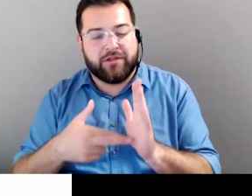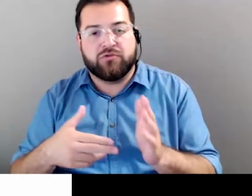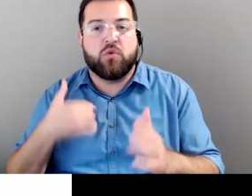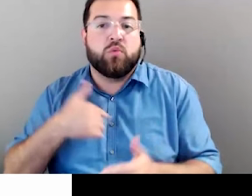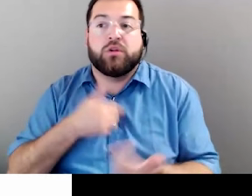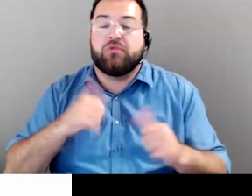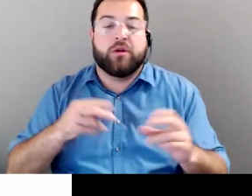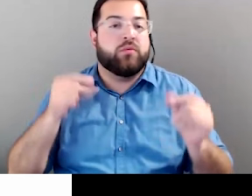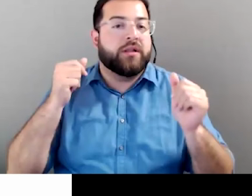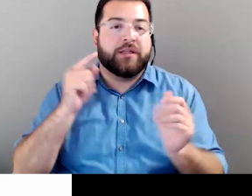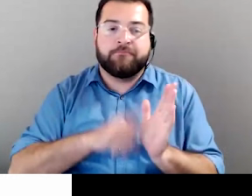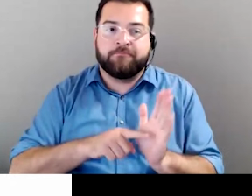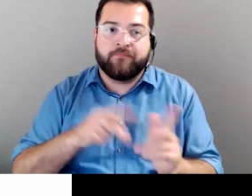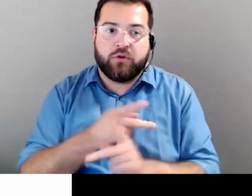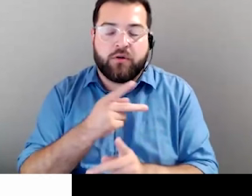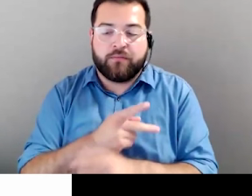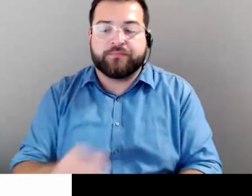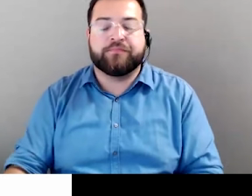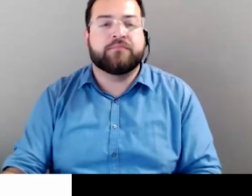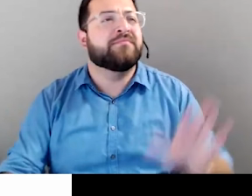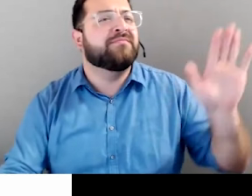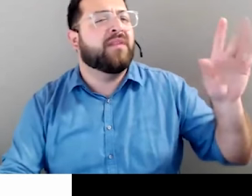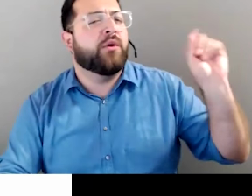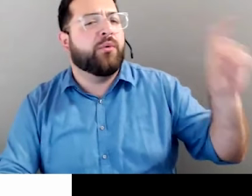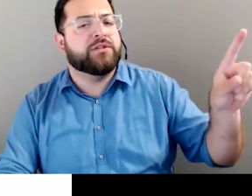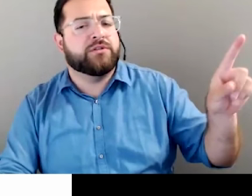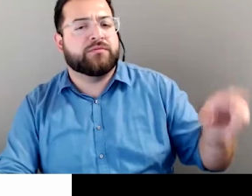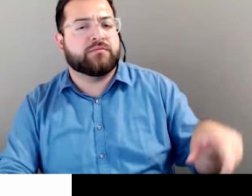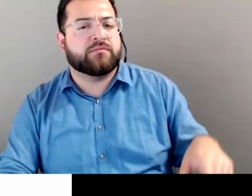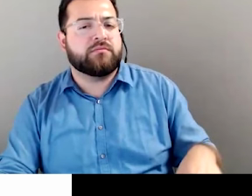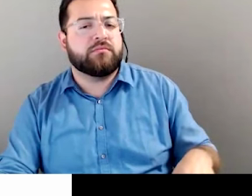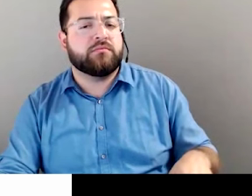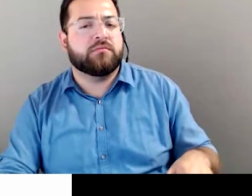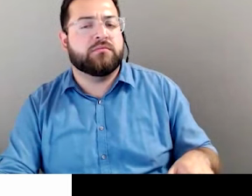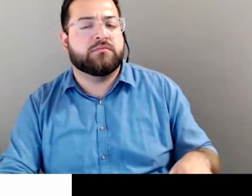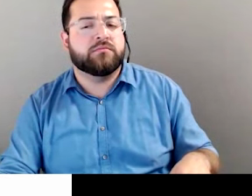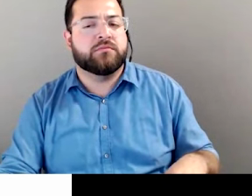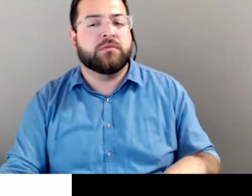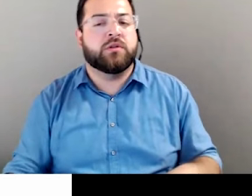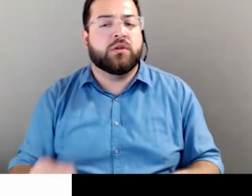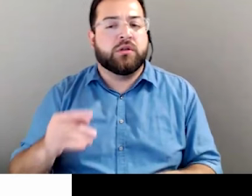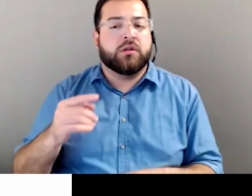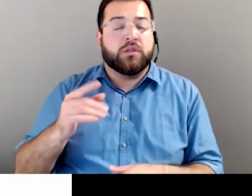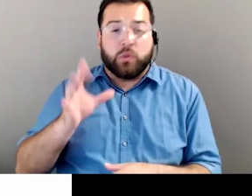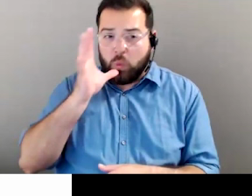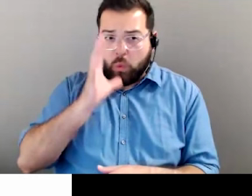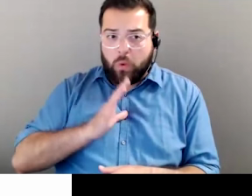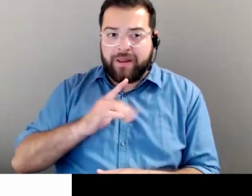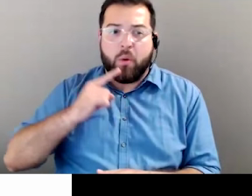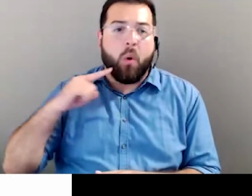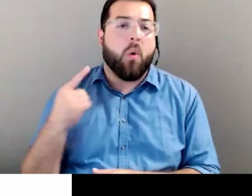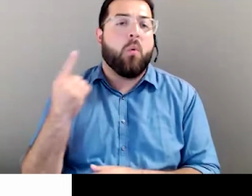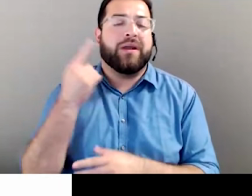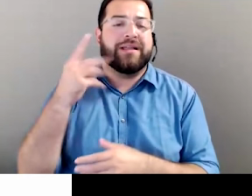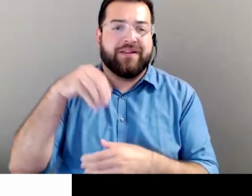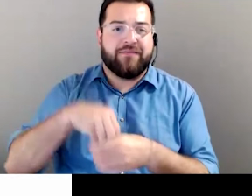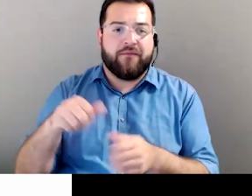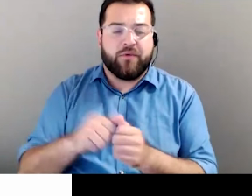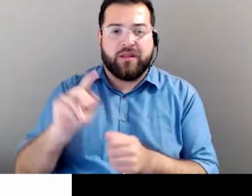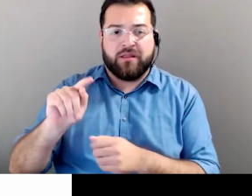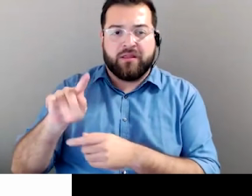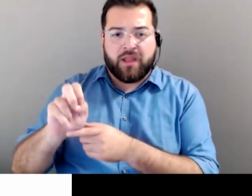quickly. Question, Mhm. does a woman always have to be involved in these Title IX